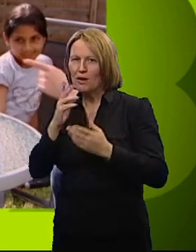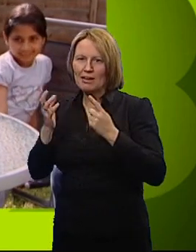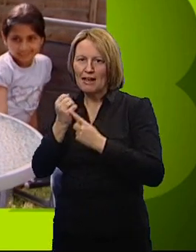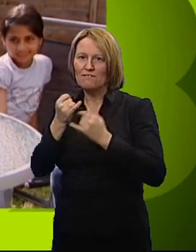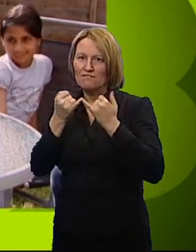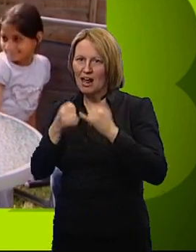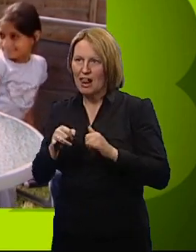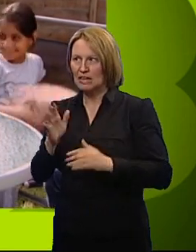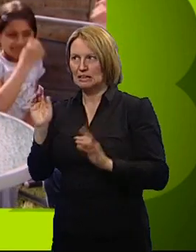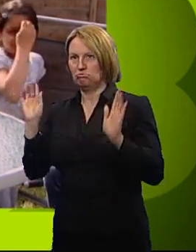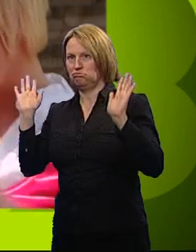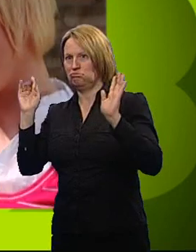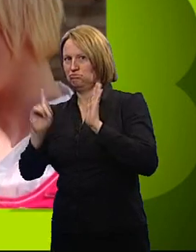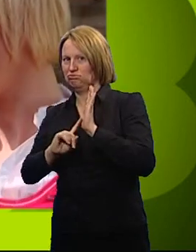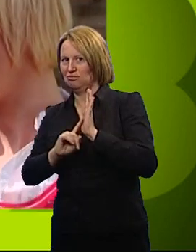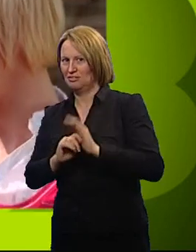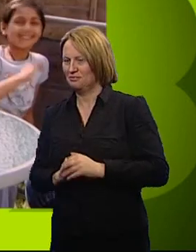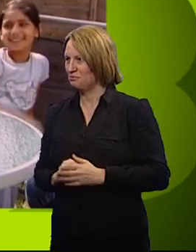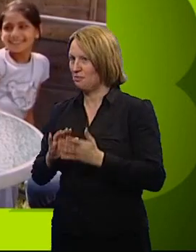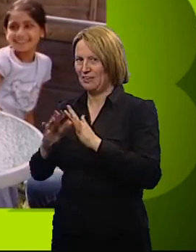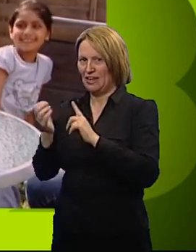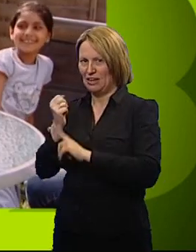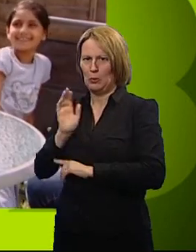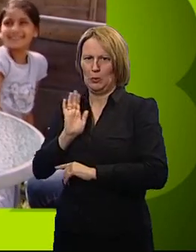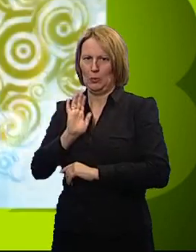dun, dun. Mum and Dad get it.